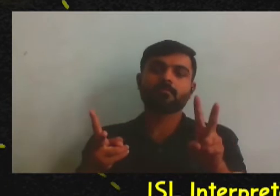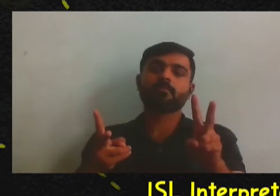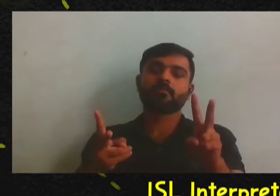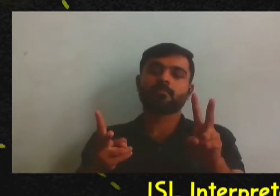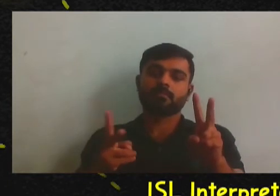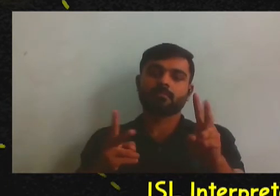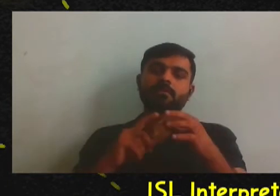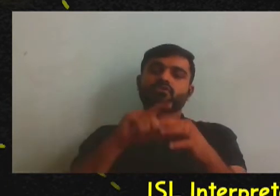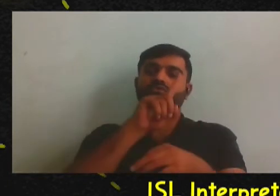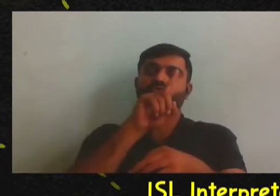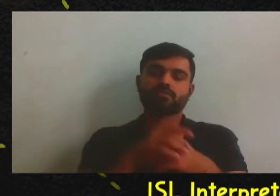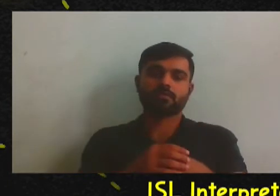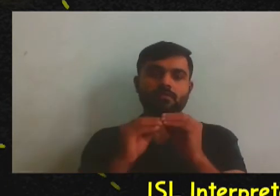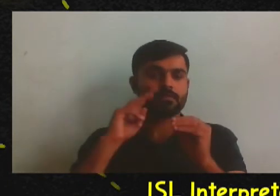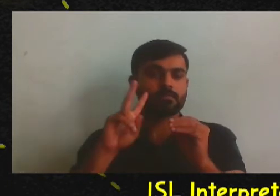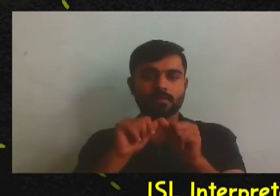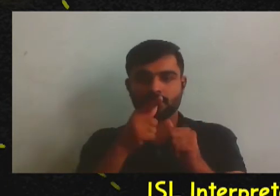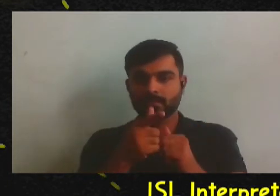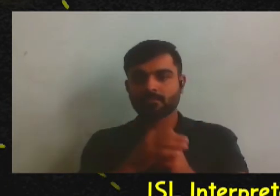Biva, if I could ask you to start us off.